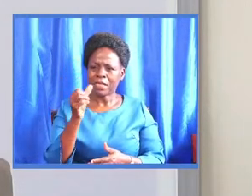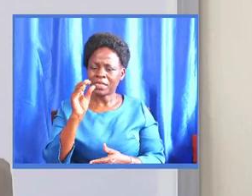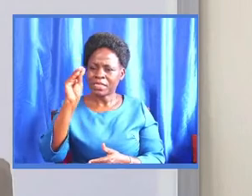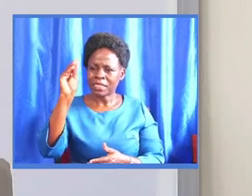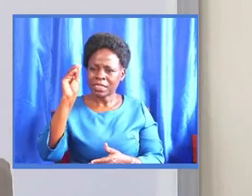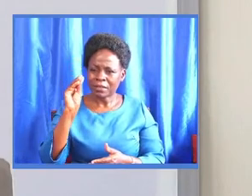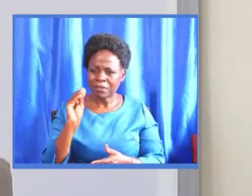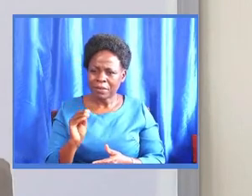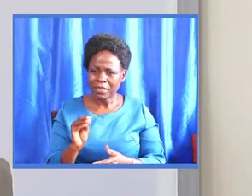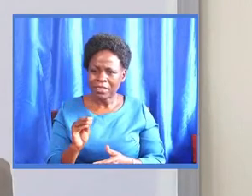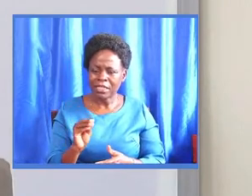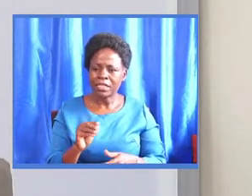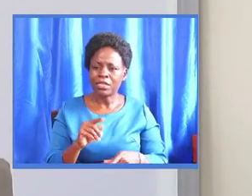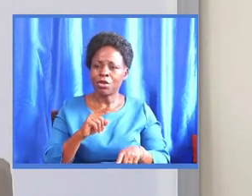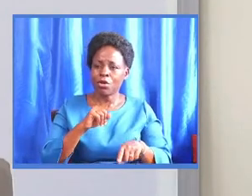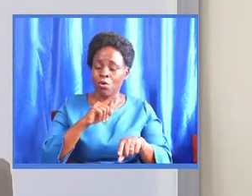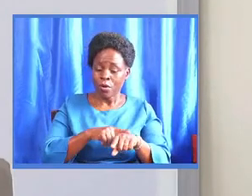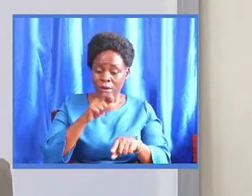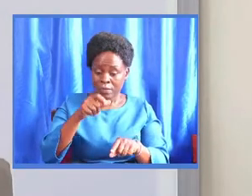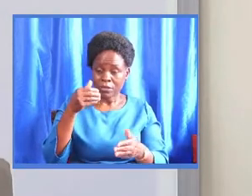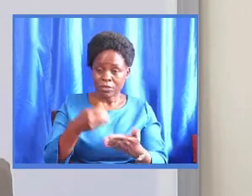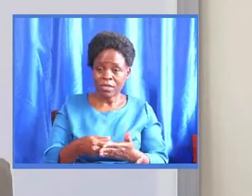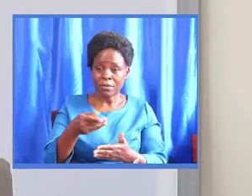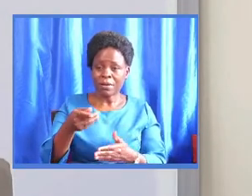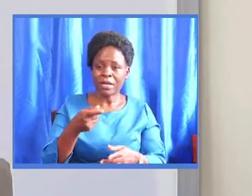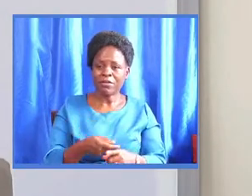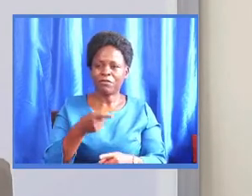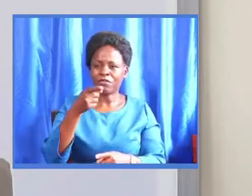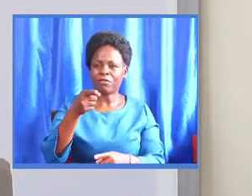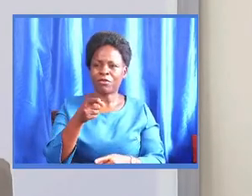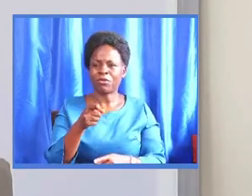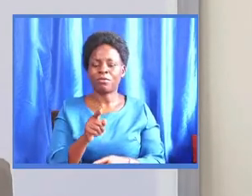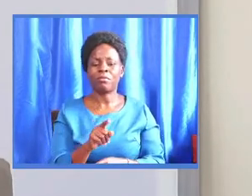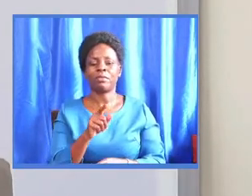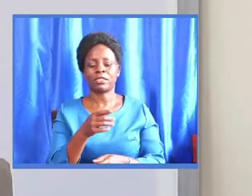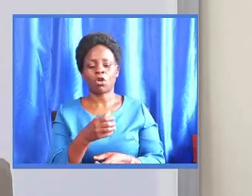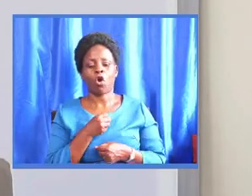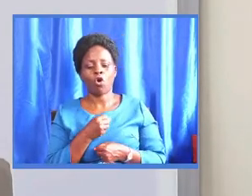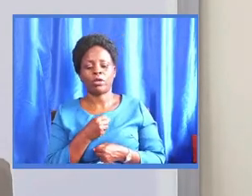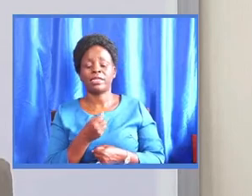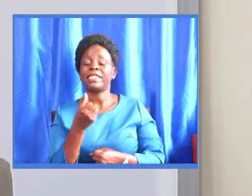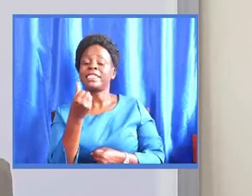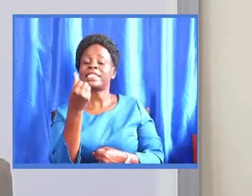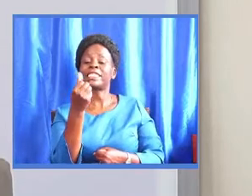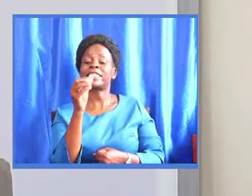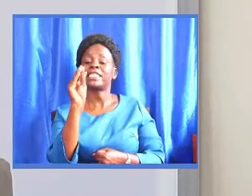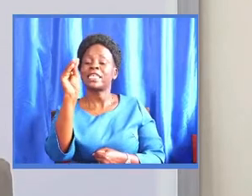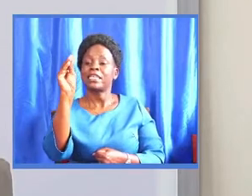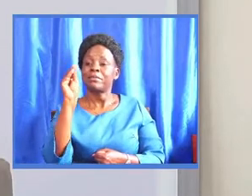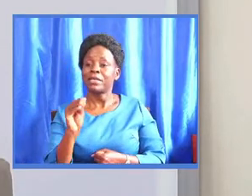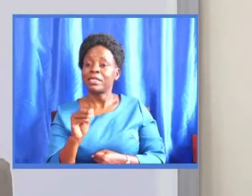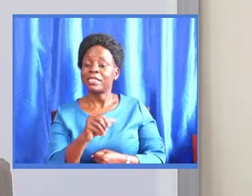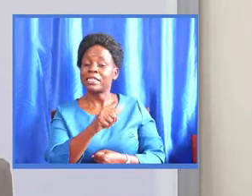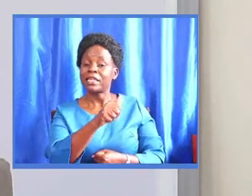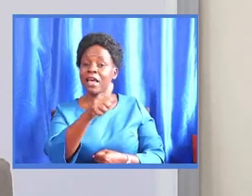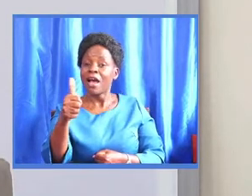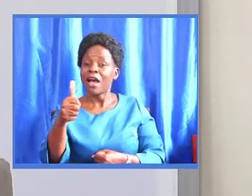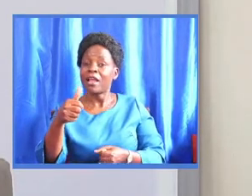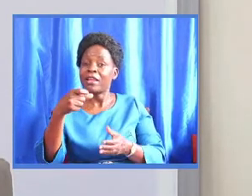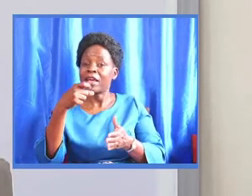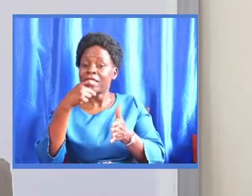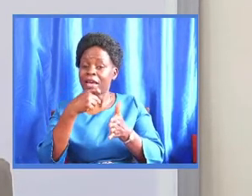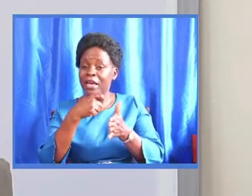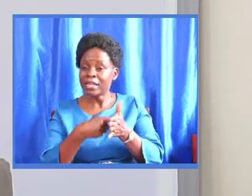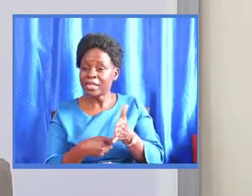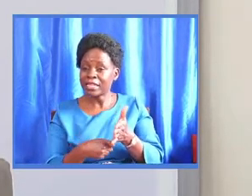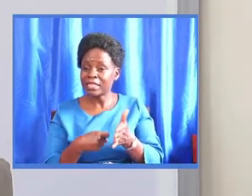You the seller. When the person is buying from you, you are required to withhold 6%. And that is also another tax applicable in the sector. The